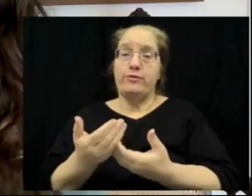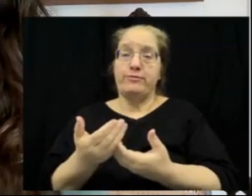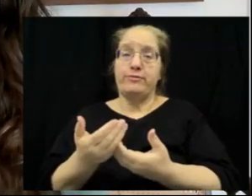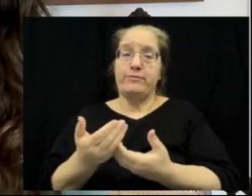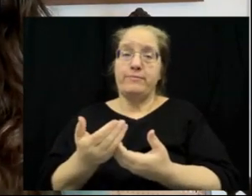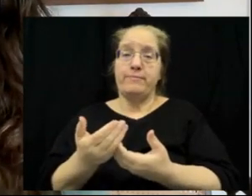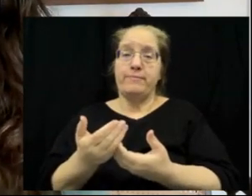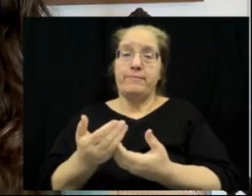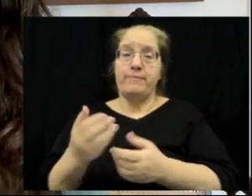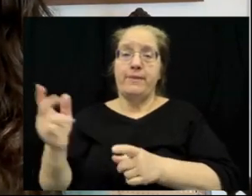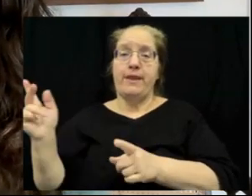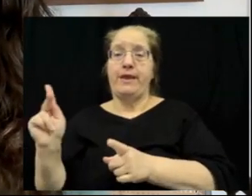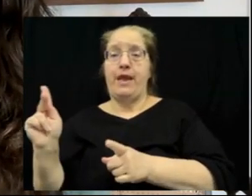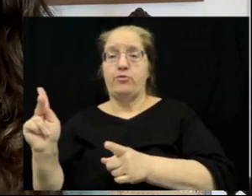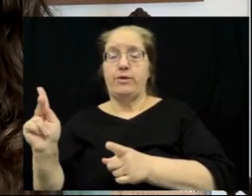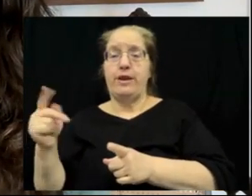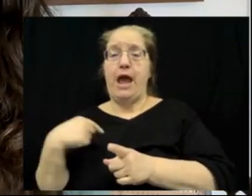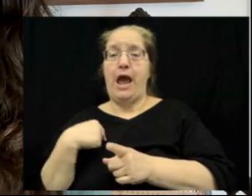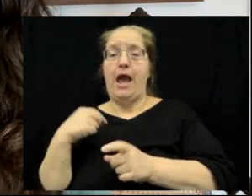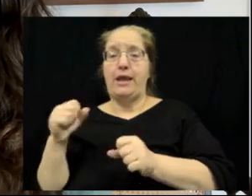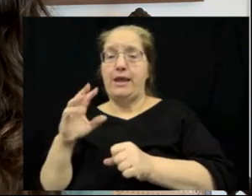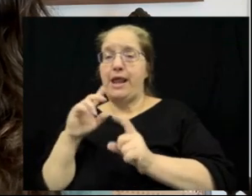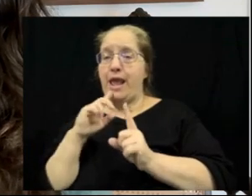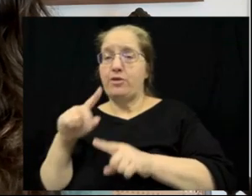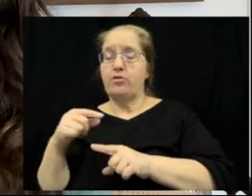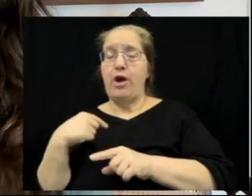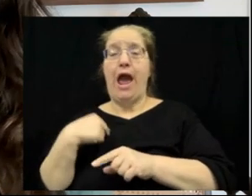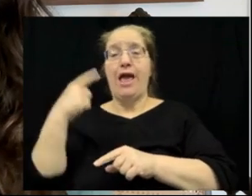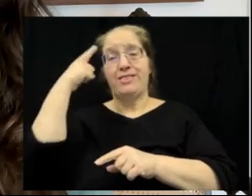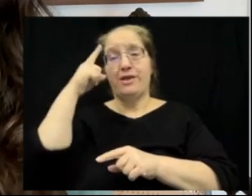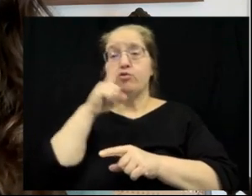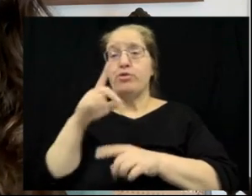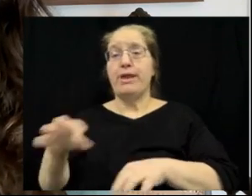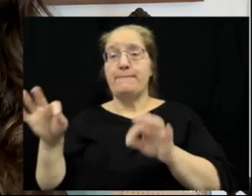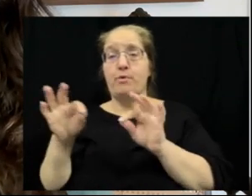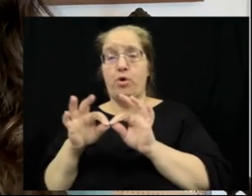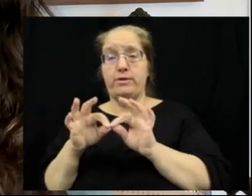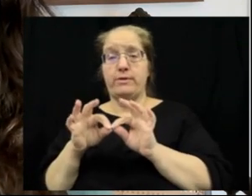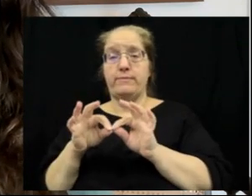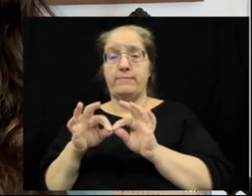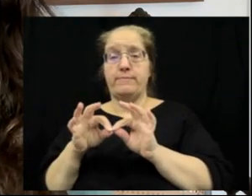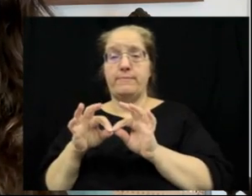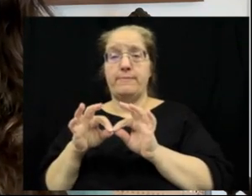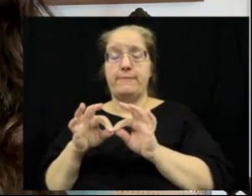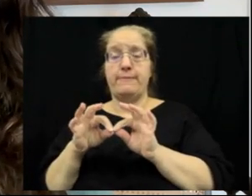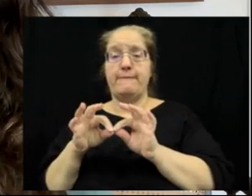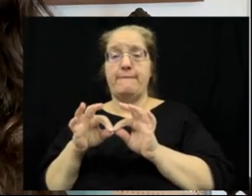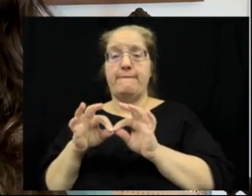one. I think it's really important that there is